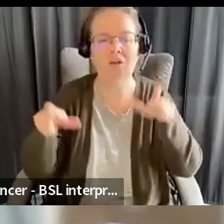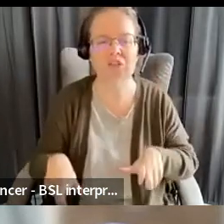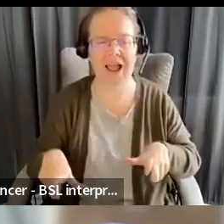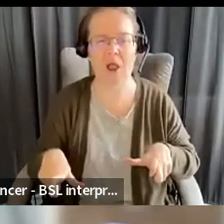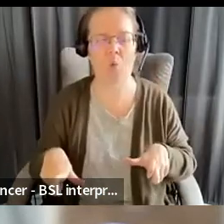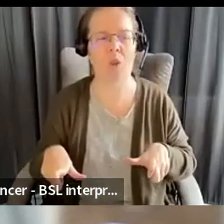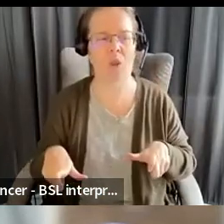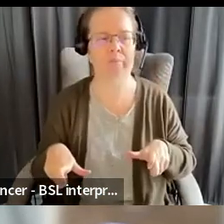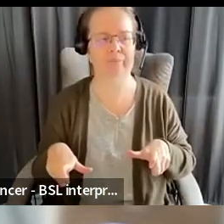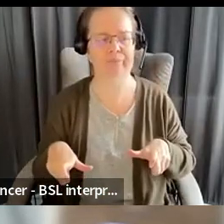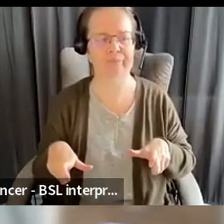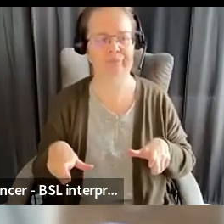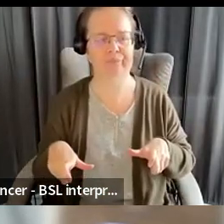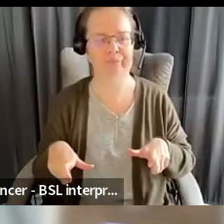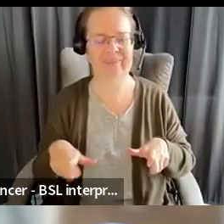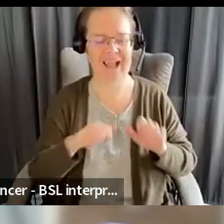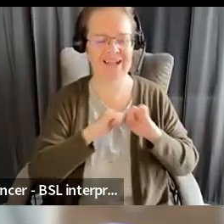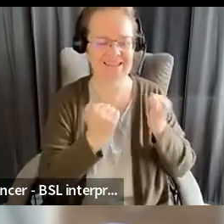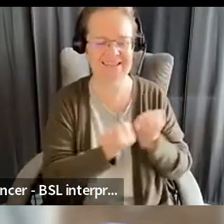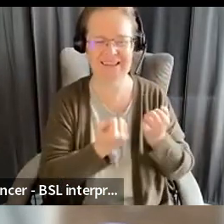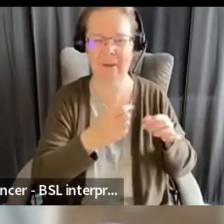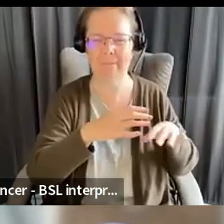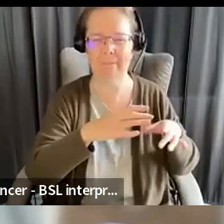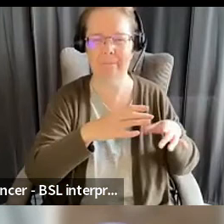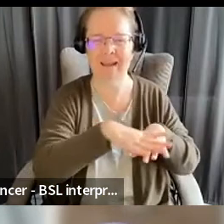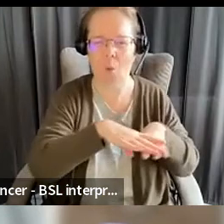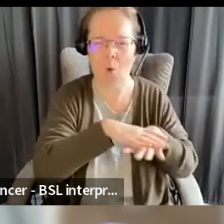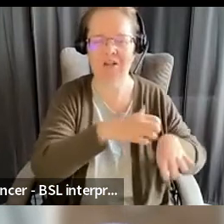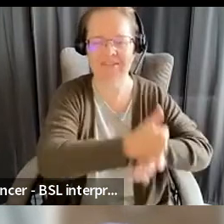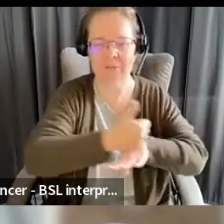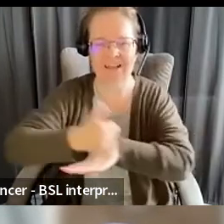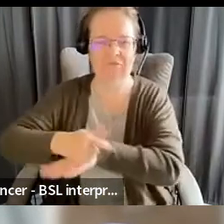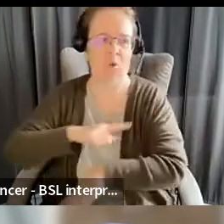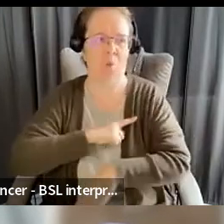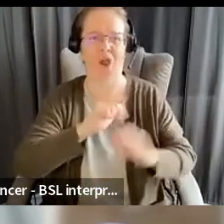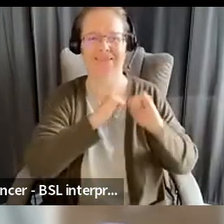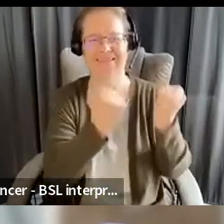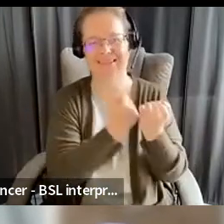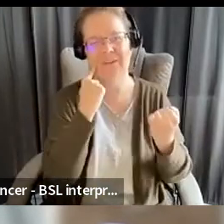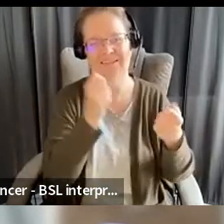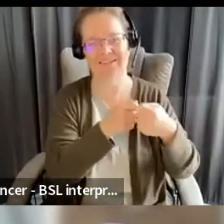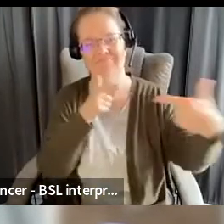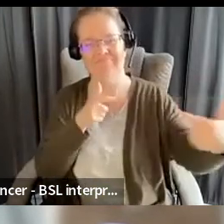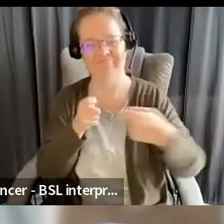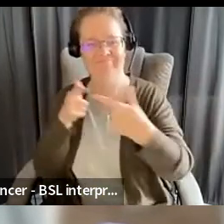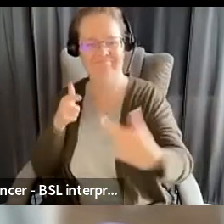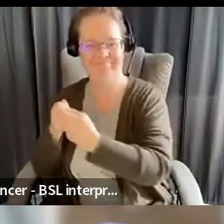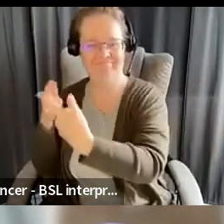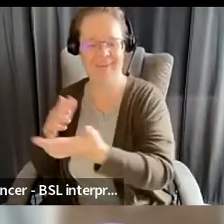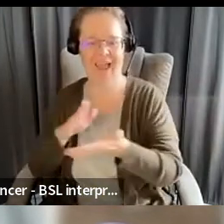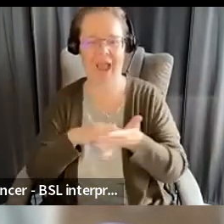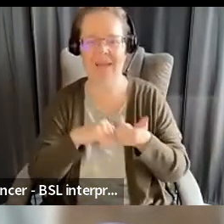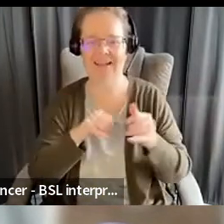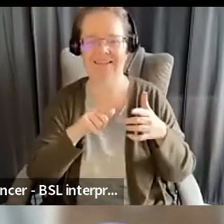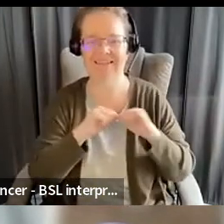the Teams networks were set up because it was easier to get them going within Microsoft Teams, I